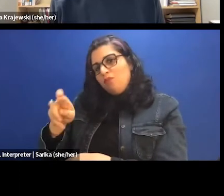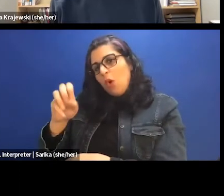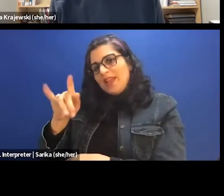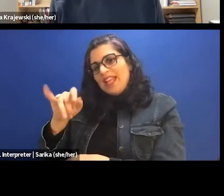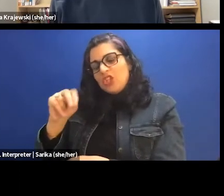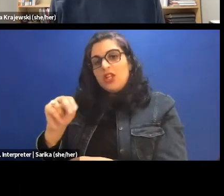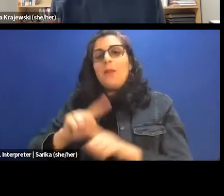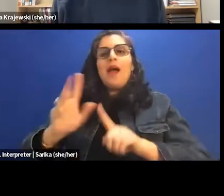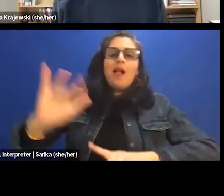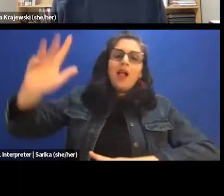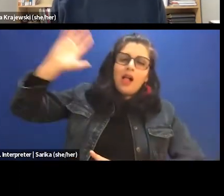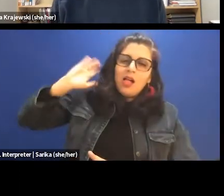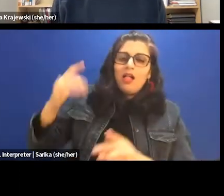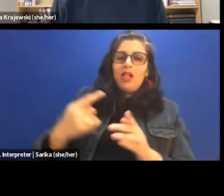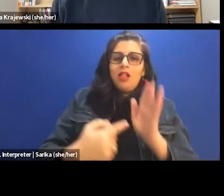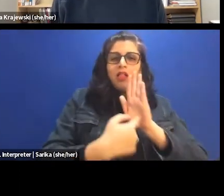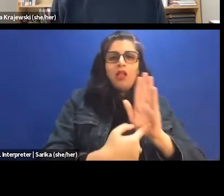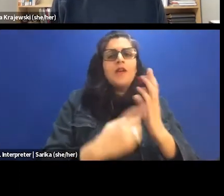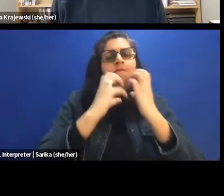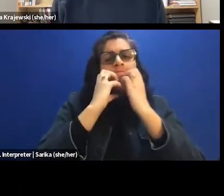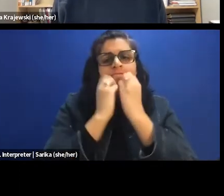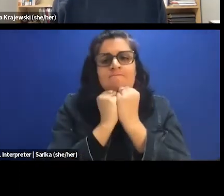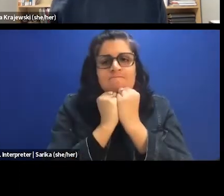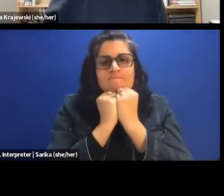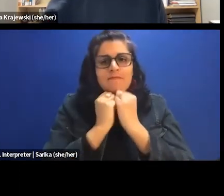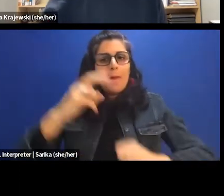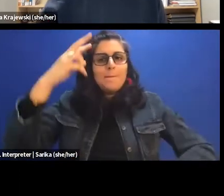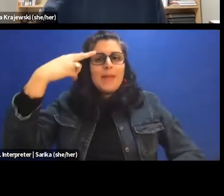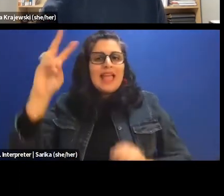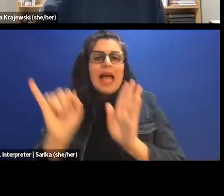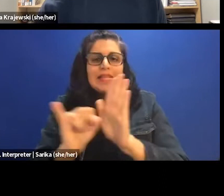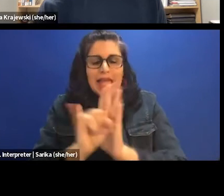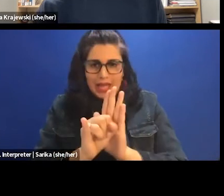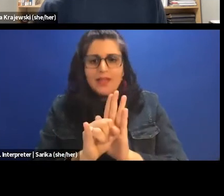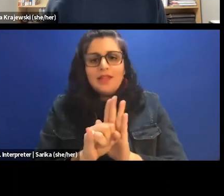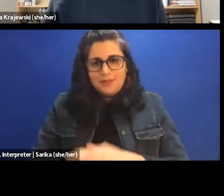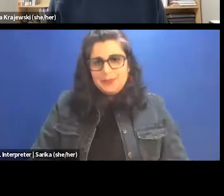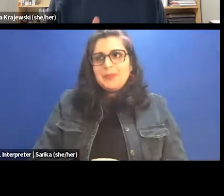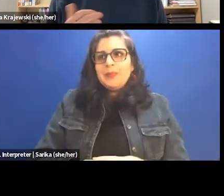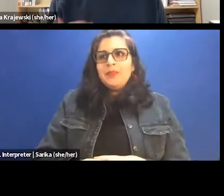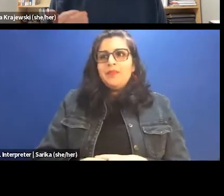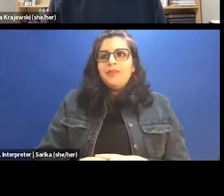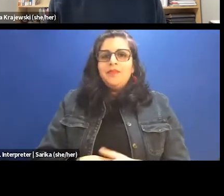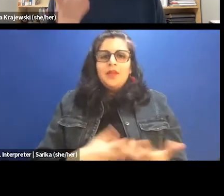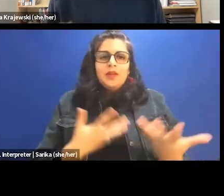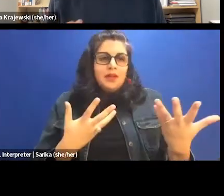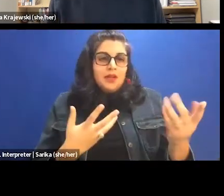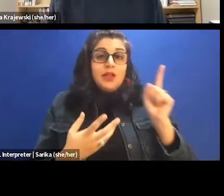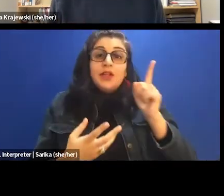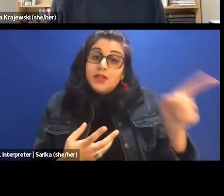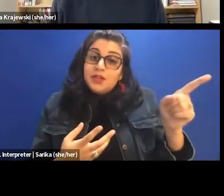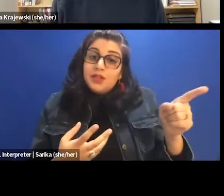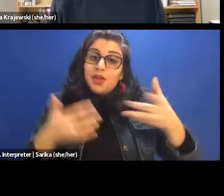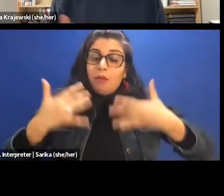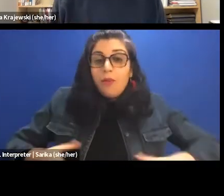they expressed this deeply held commitment to Mexicanidad identity. She wore styles